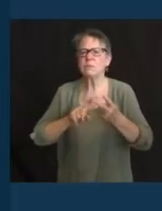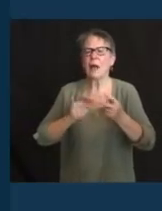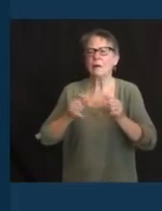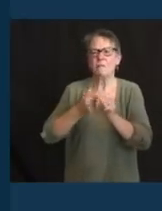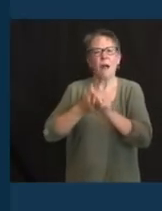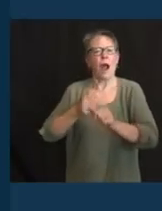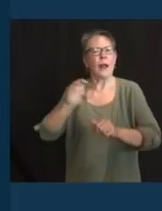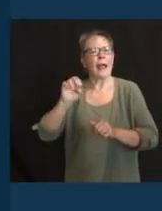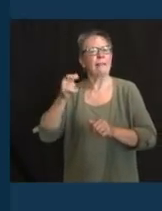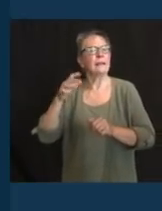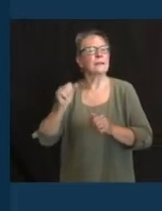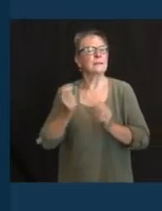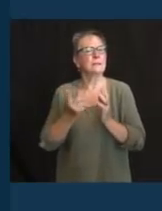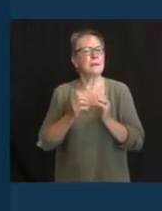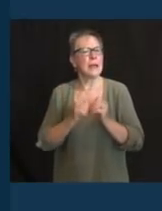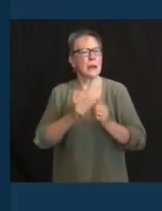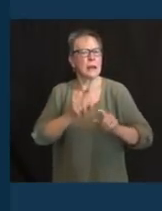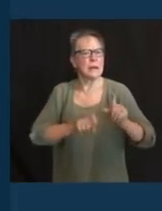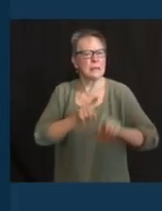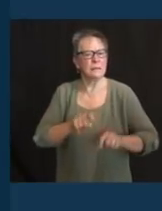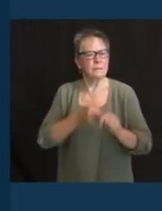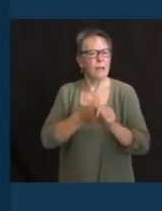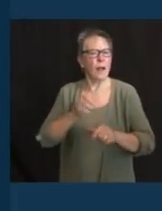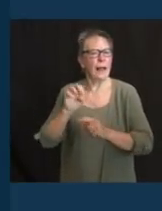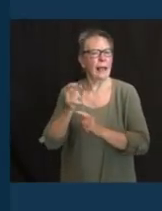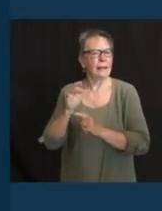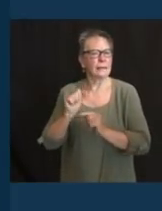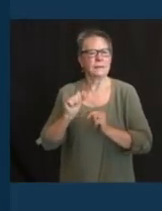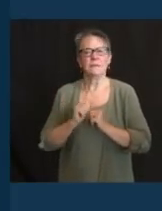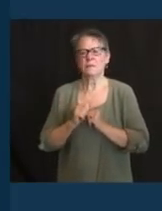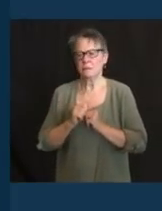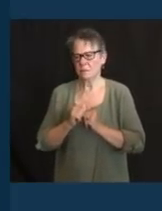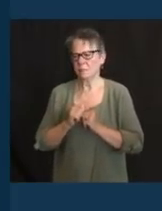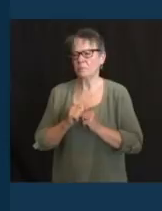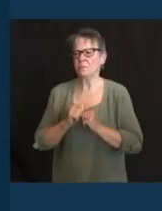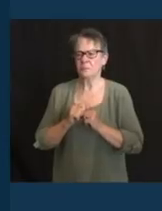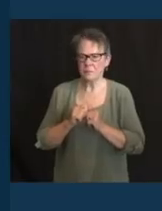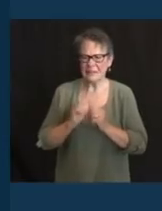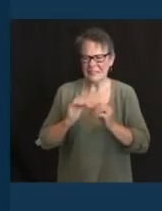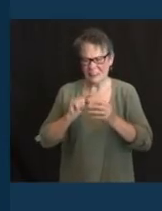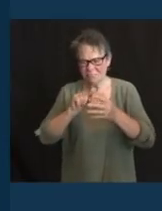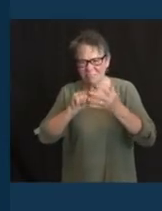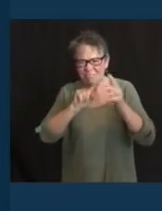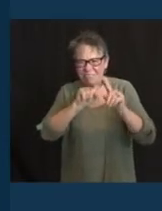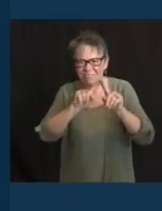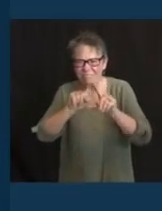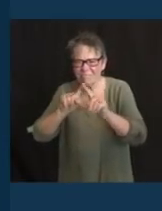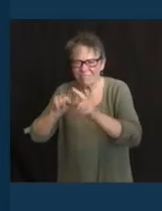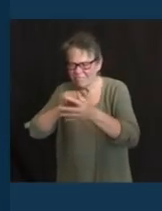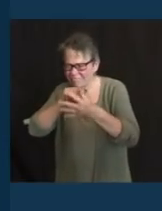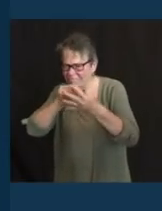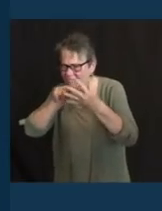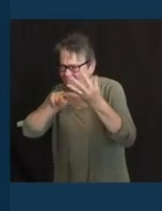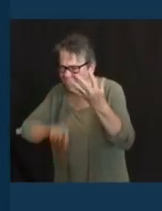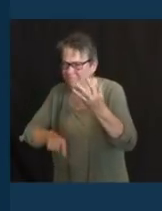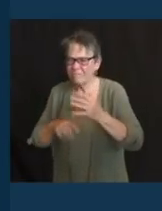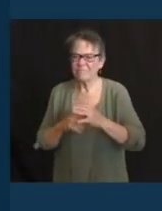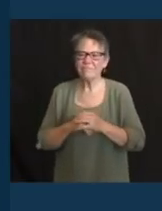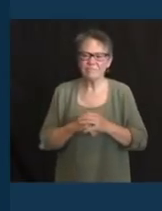anticipate that our initial scaling efforts will require us to bring in at least